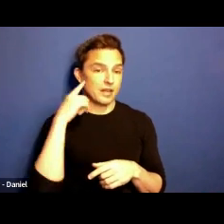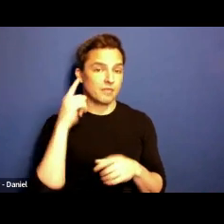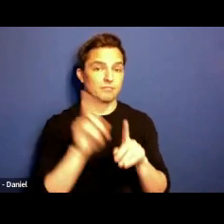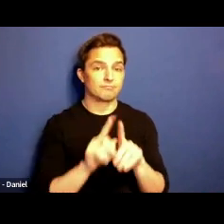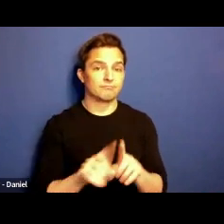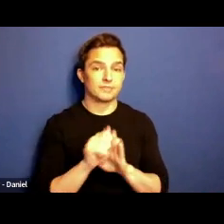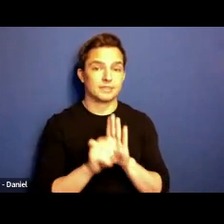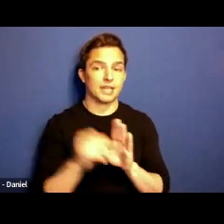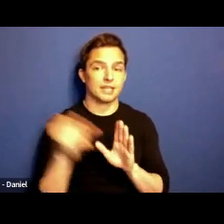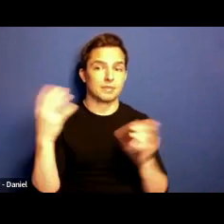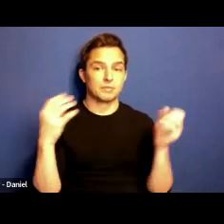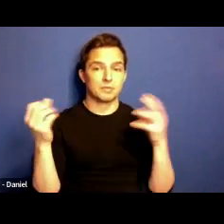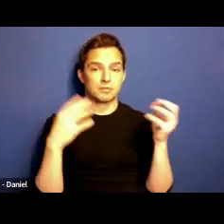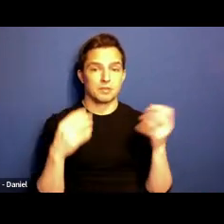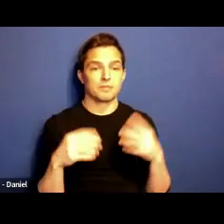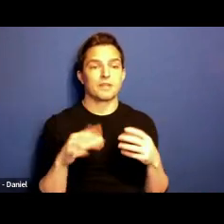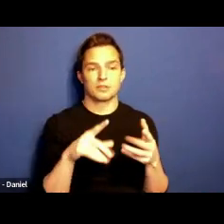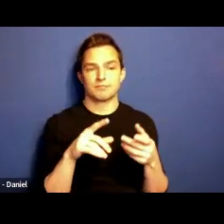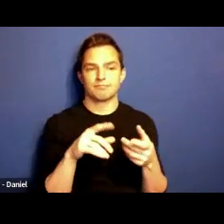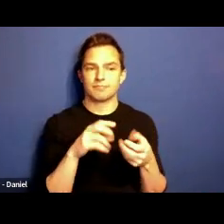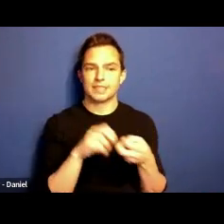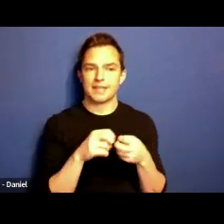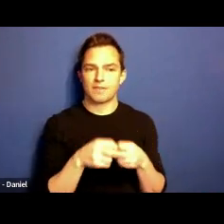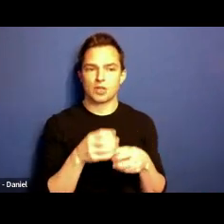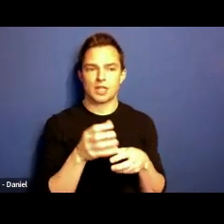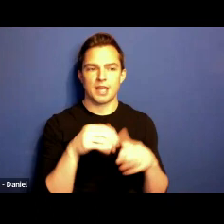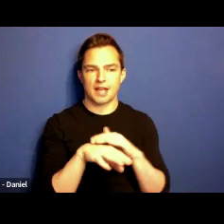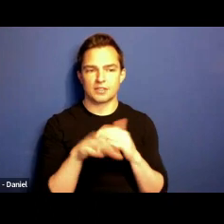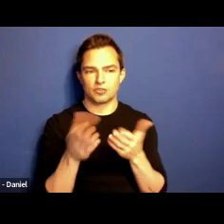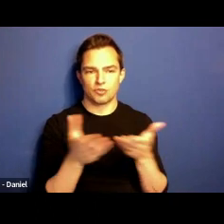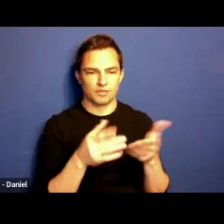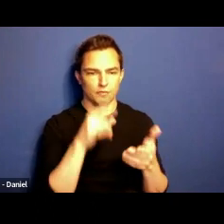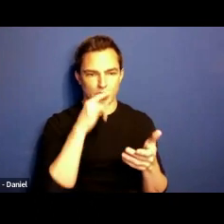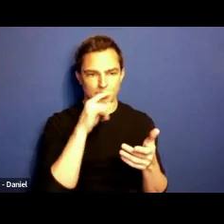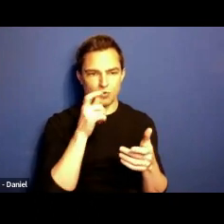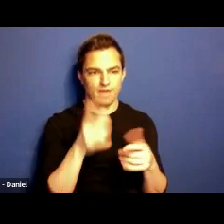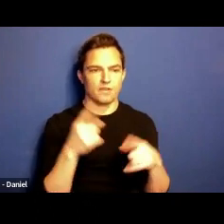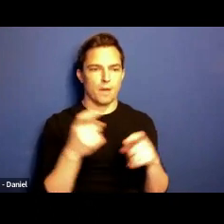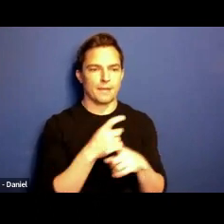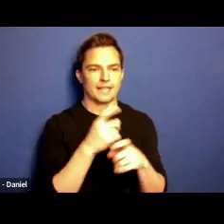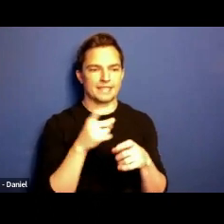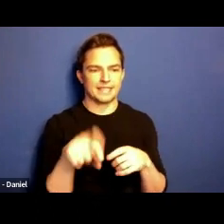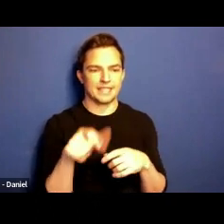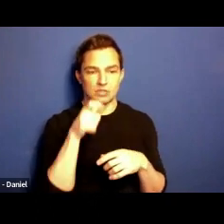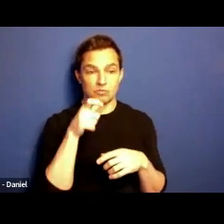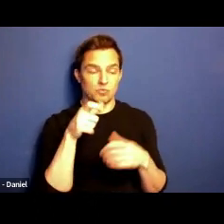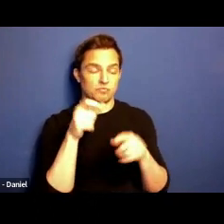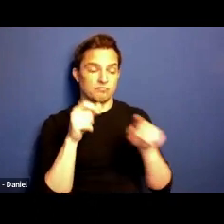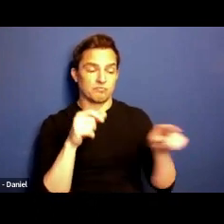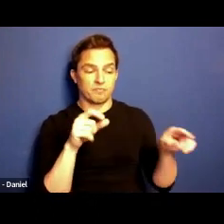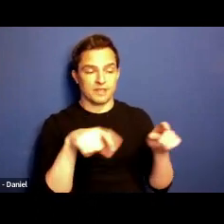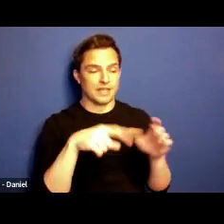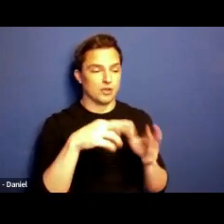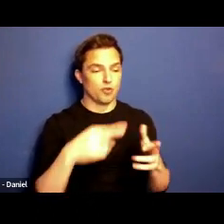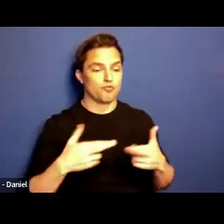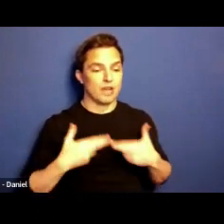least anecdotally, that there's a particular difficulty getting services for kids with complex needs who need intensive inpatient or residential